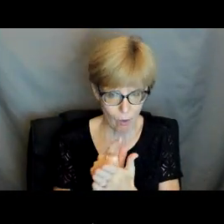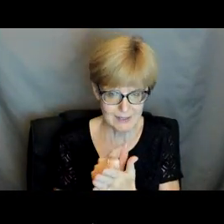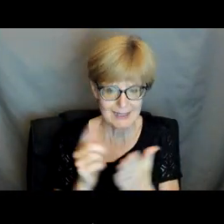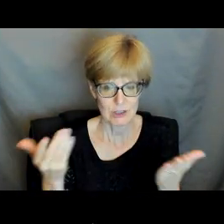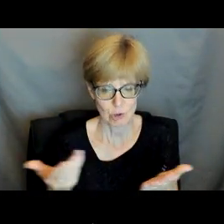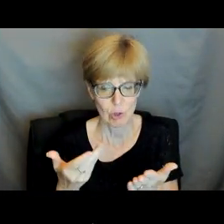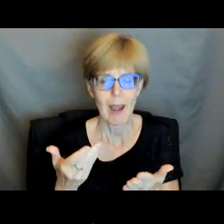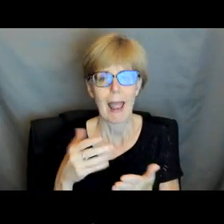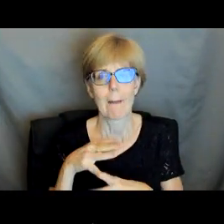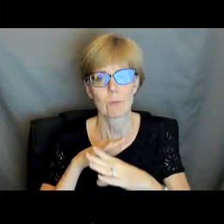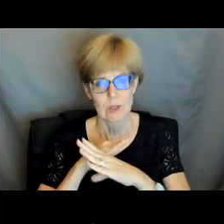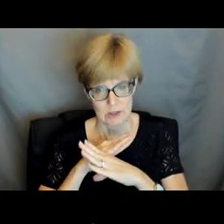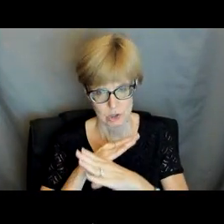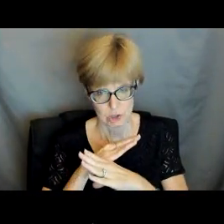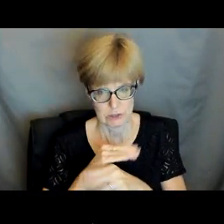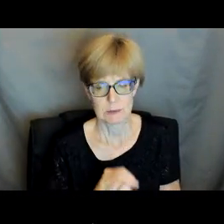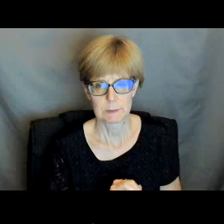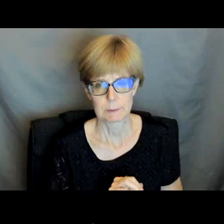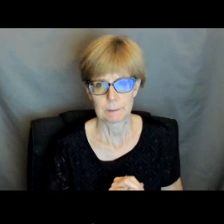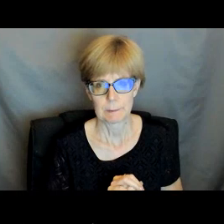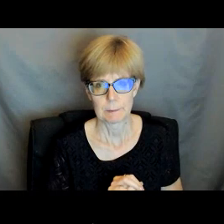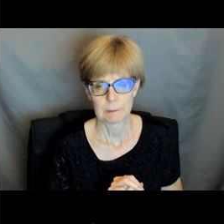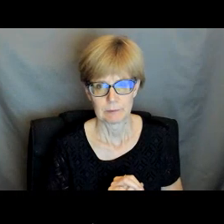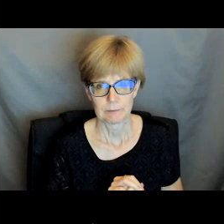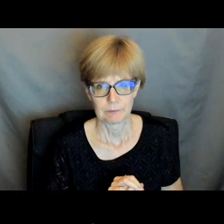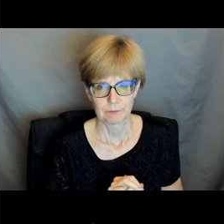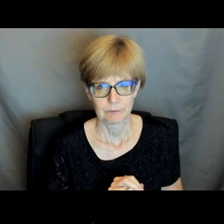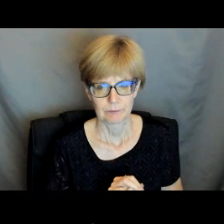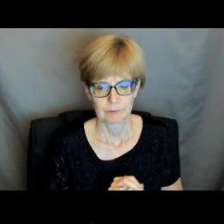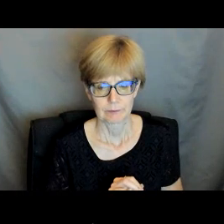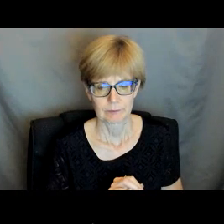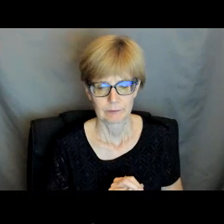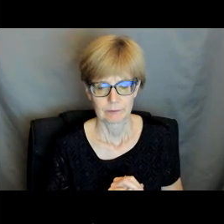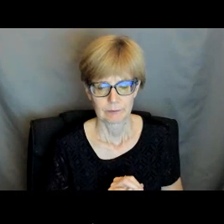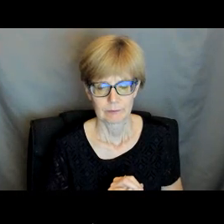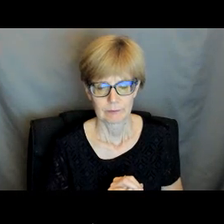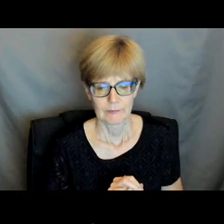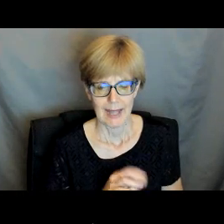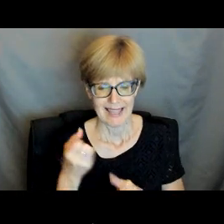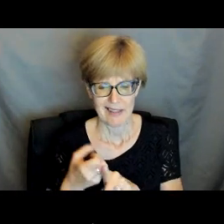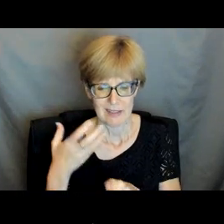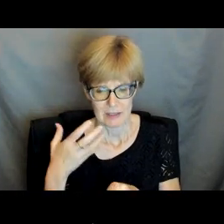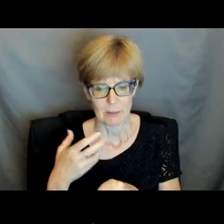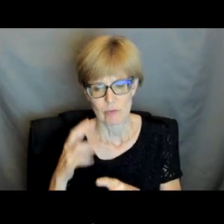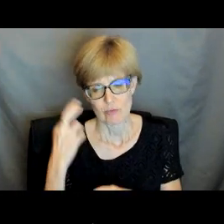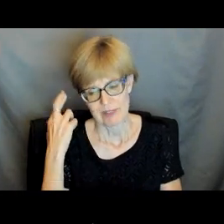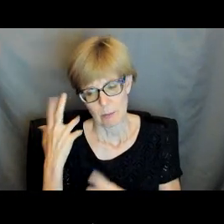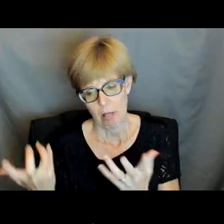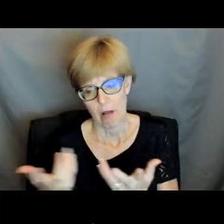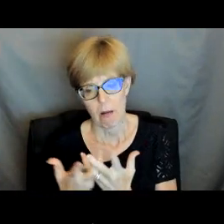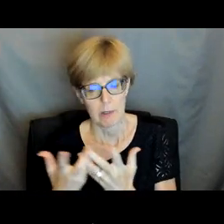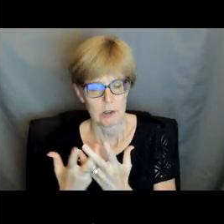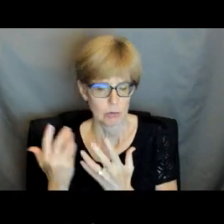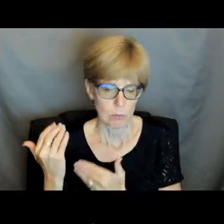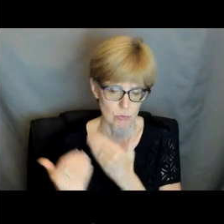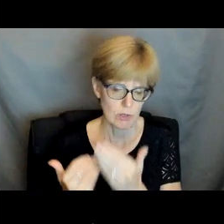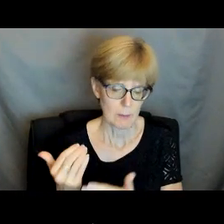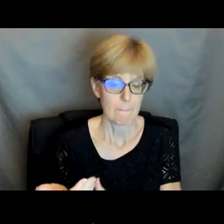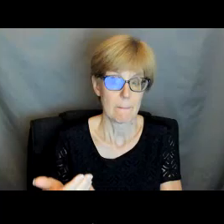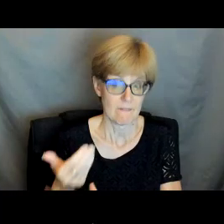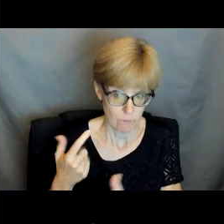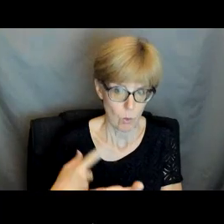those protections, and to go into the reasonable accommodation process before we